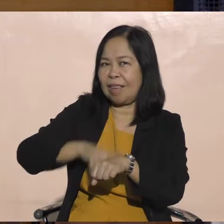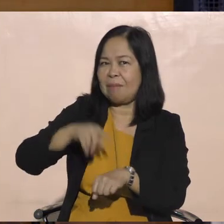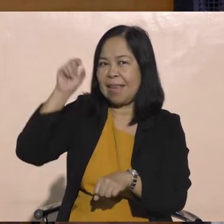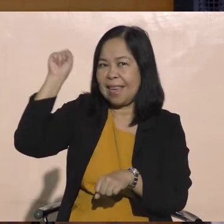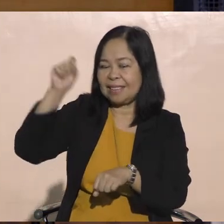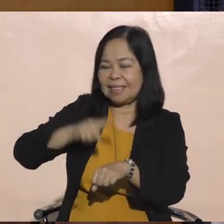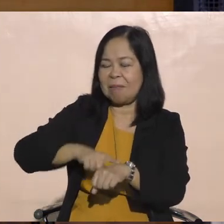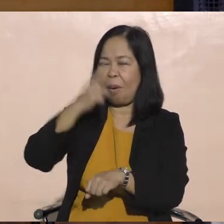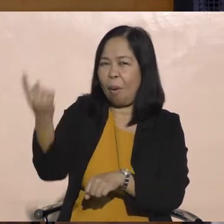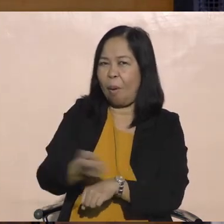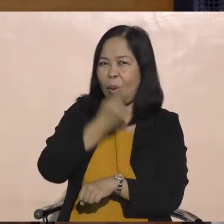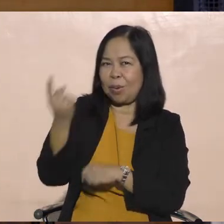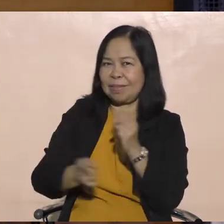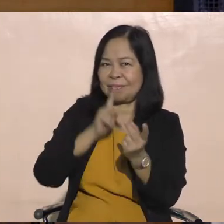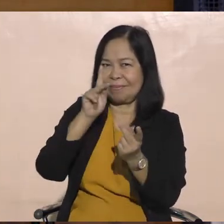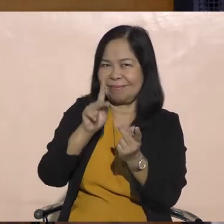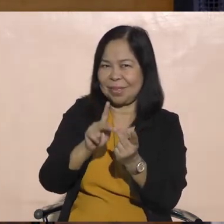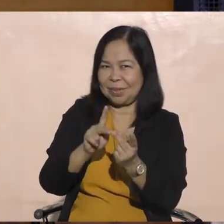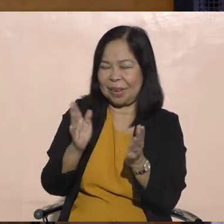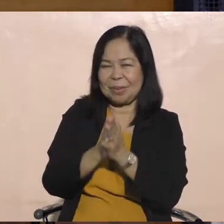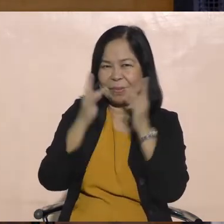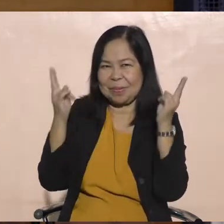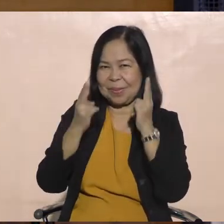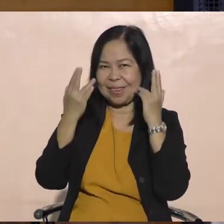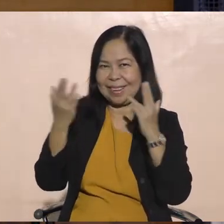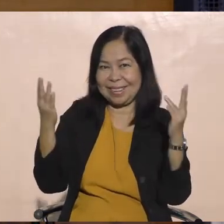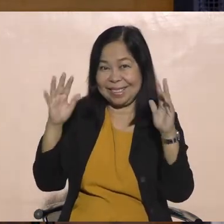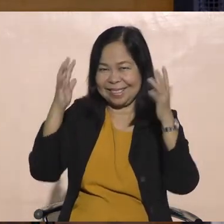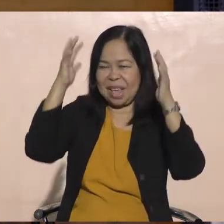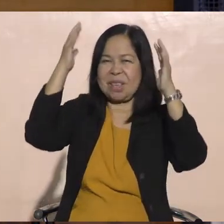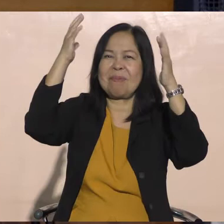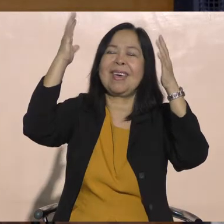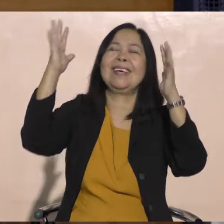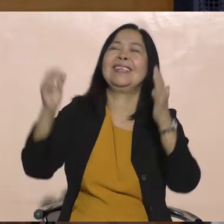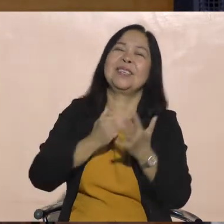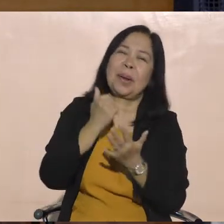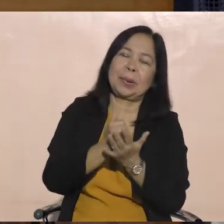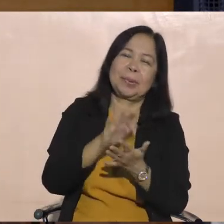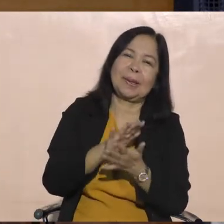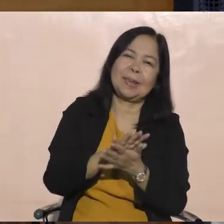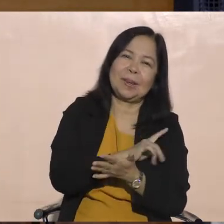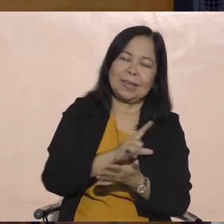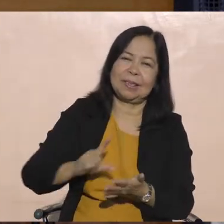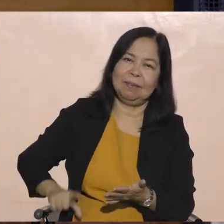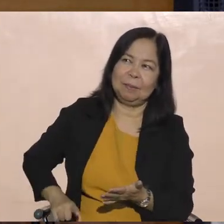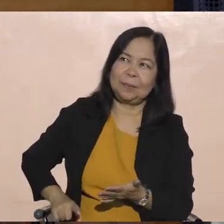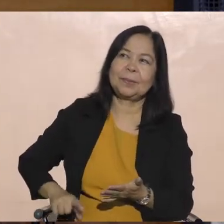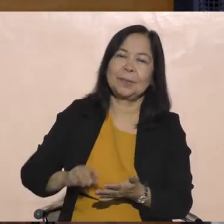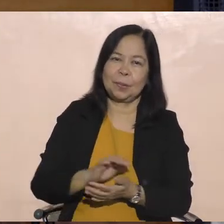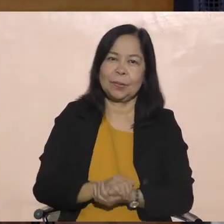His timing is always perfect. Hallelujah. Give Him the praise that He deserves today. Amen. Dalaygo ng